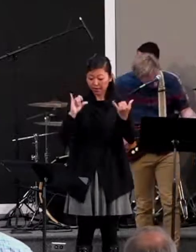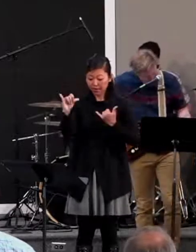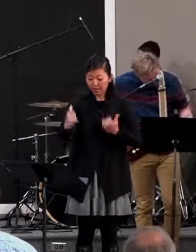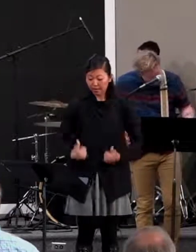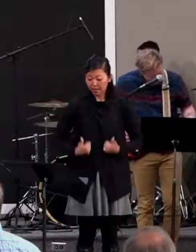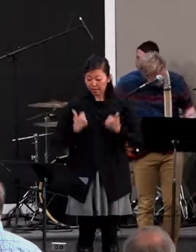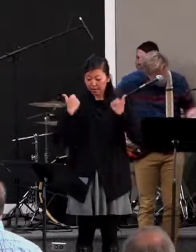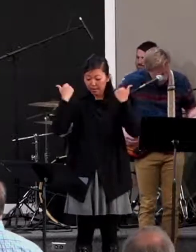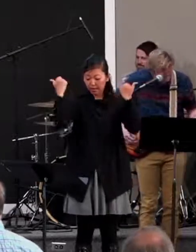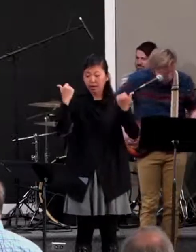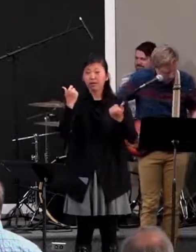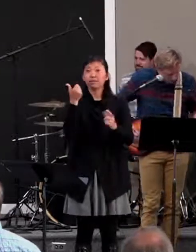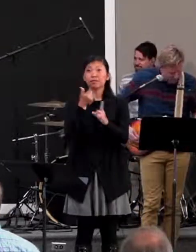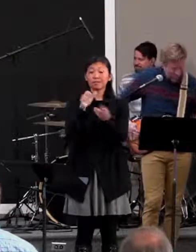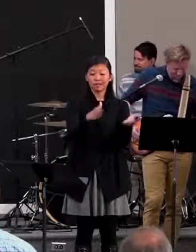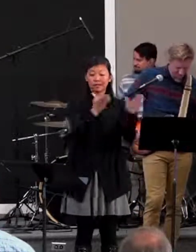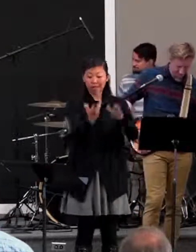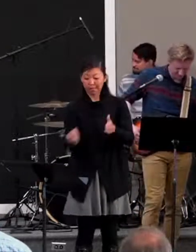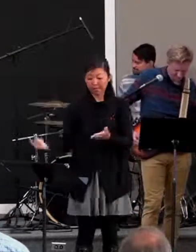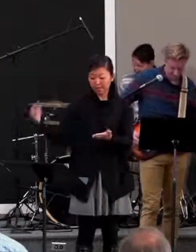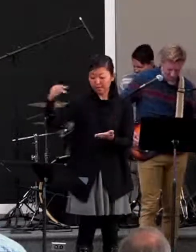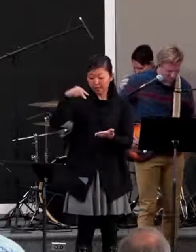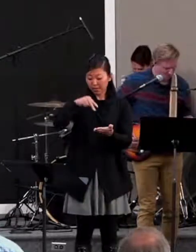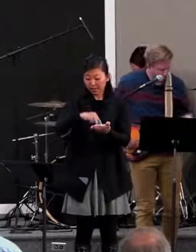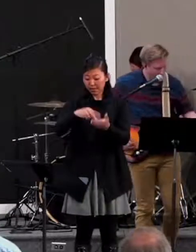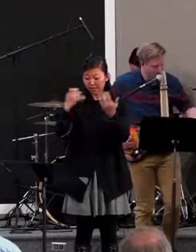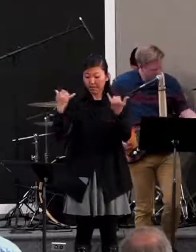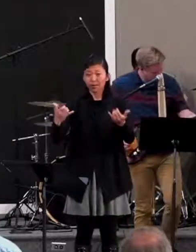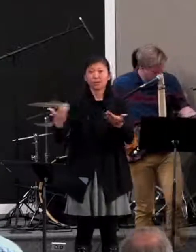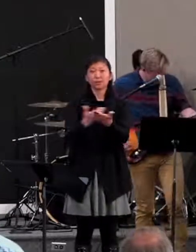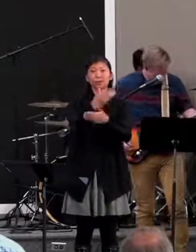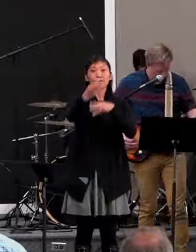And you rose that I might be a new